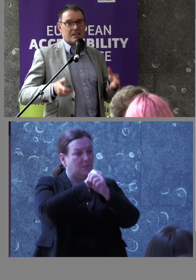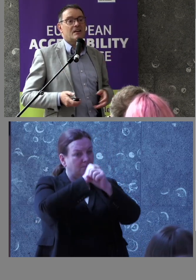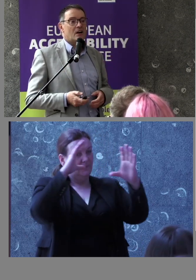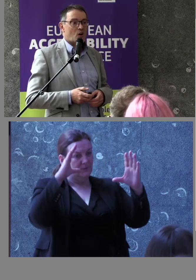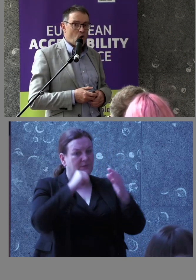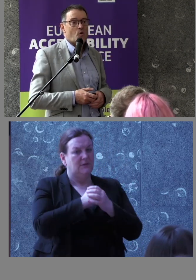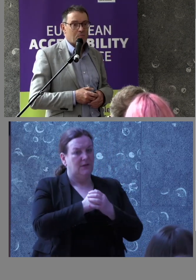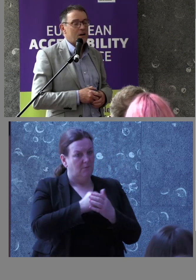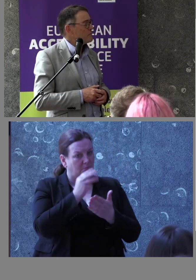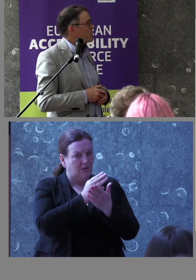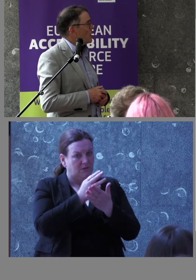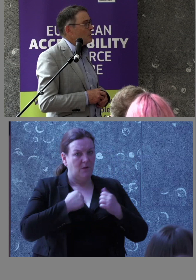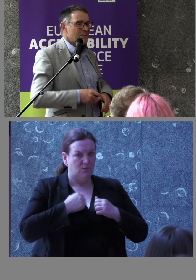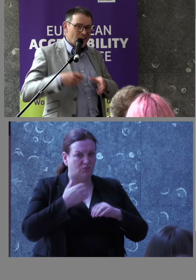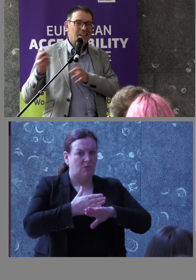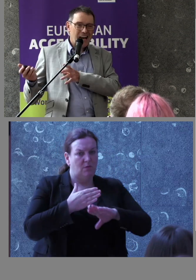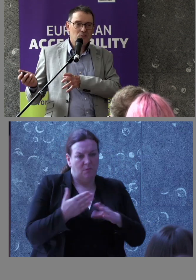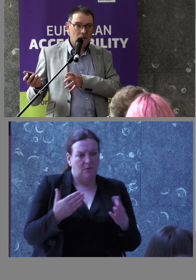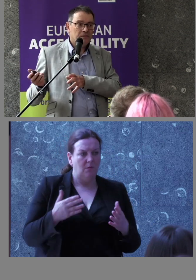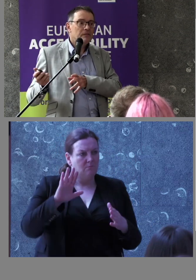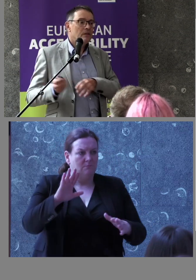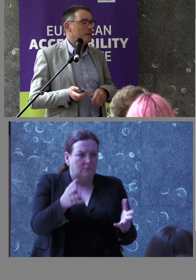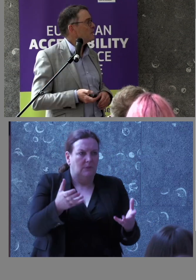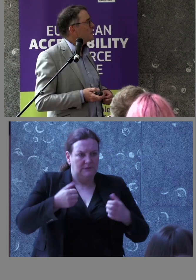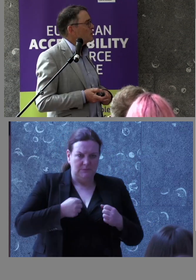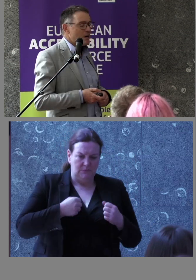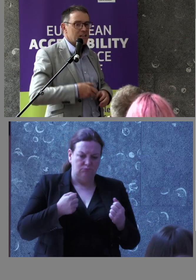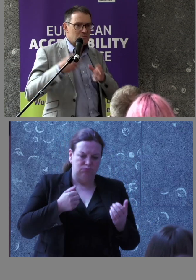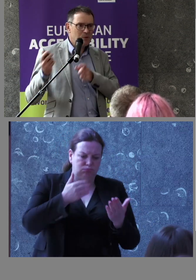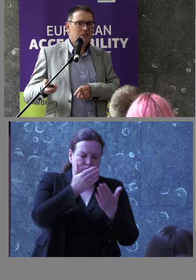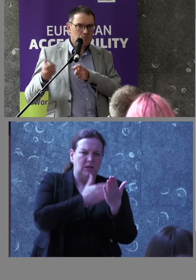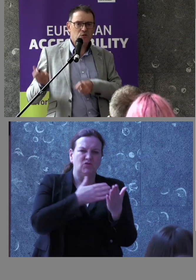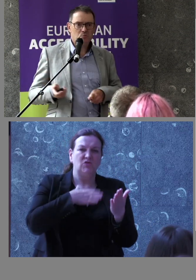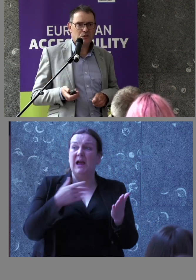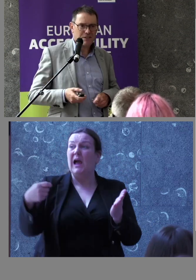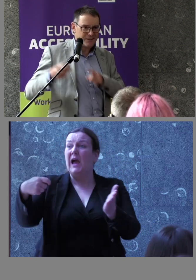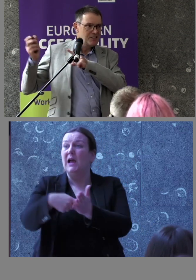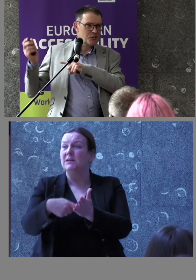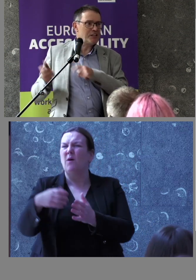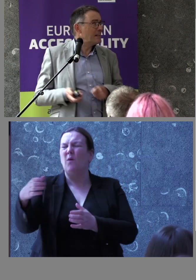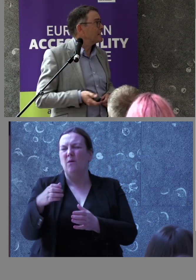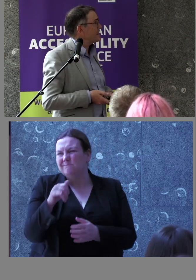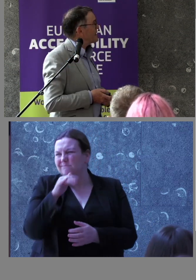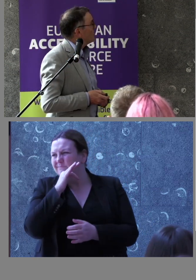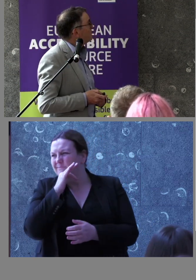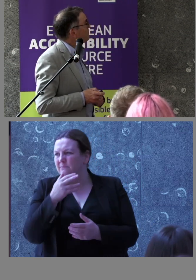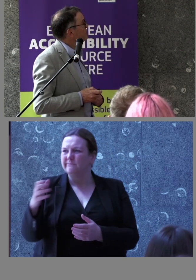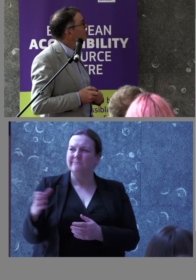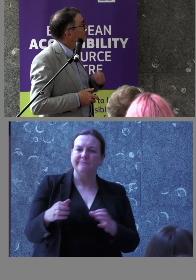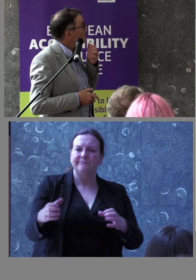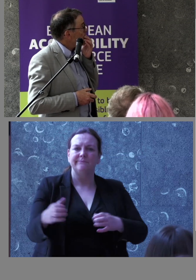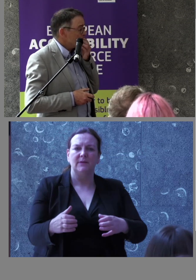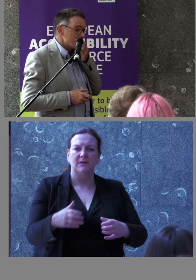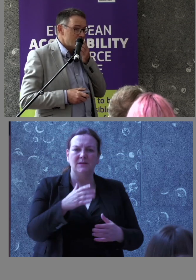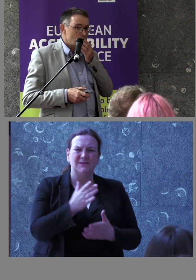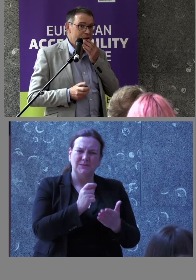servants, we need to bear that in mind. This is part of our job, and we have to start accepting it as being a core part of our job, not an